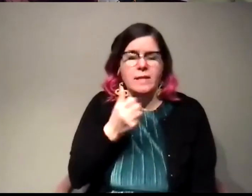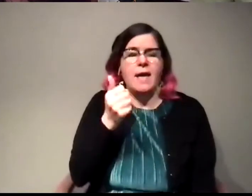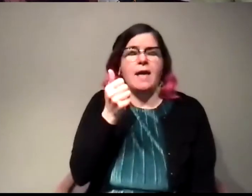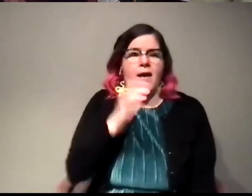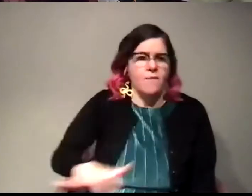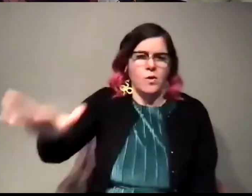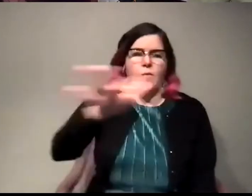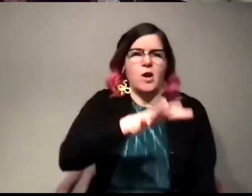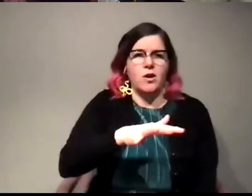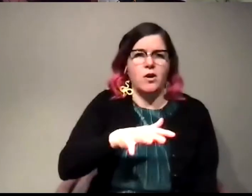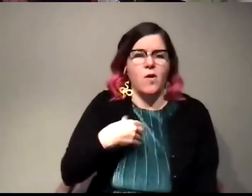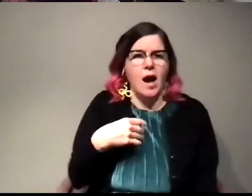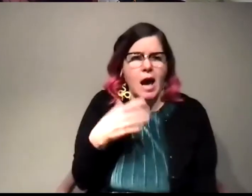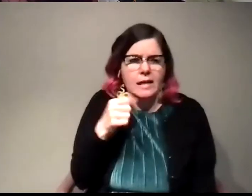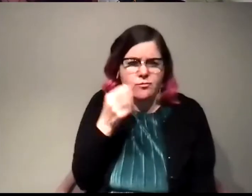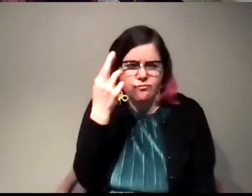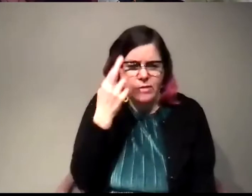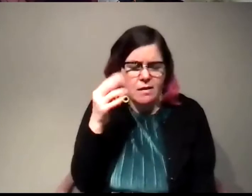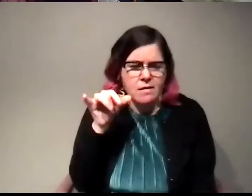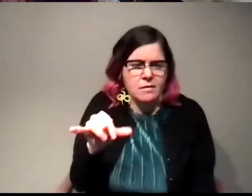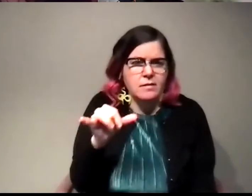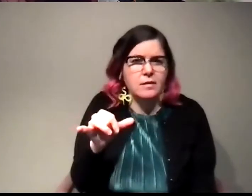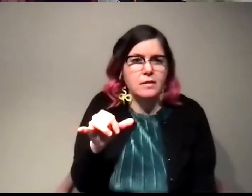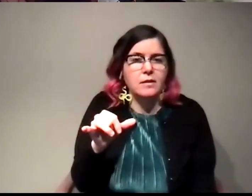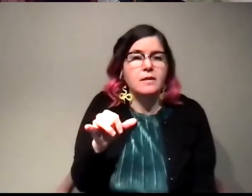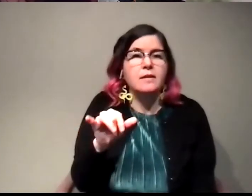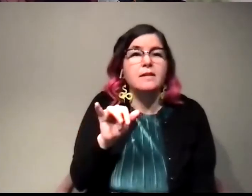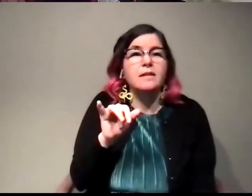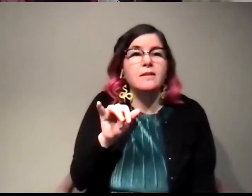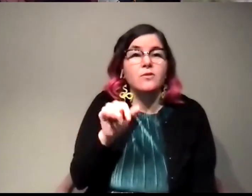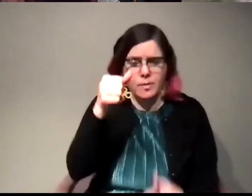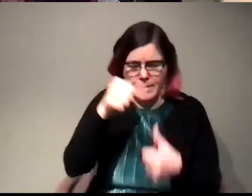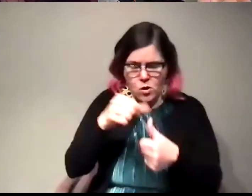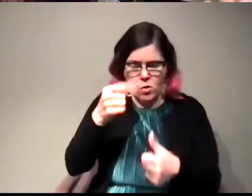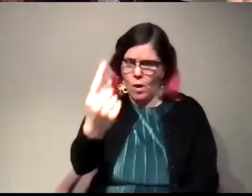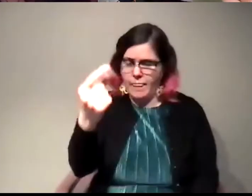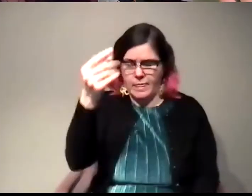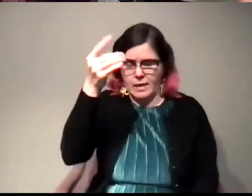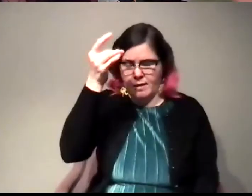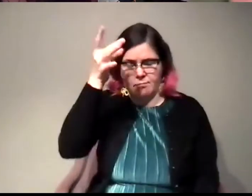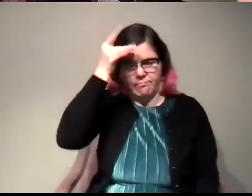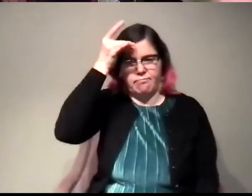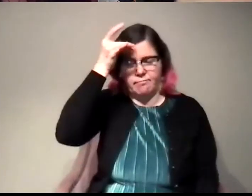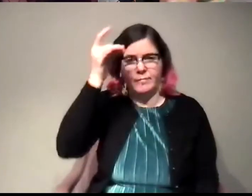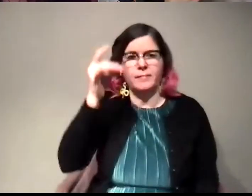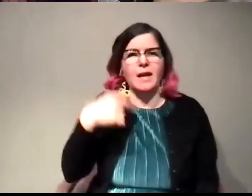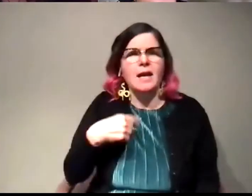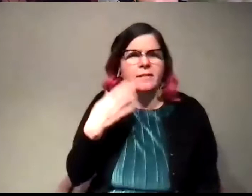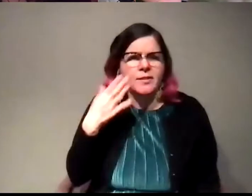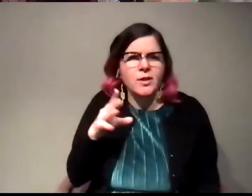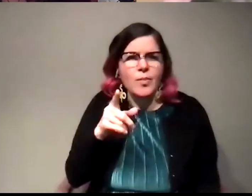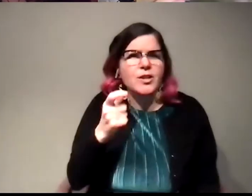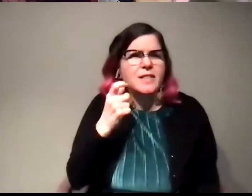didn't know at the time. If there's one thing, remember this, kids at home. I didn't know that their skin